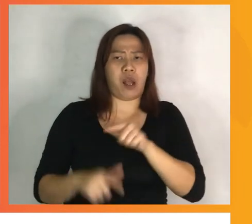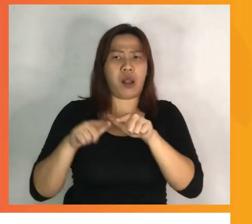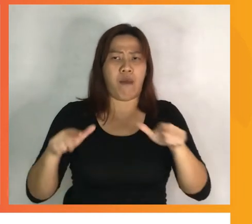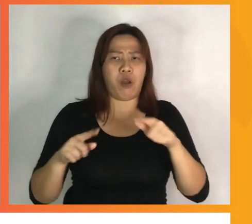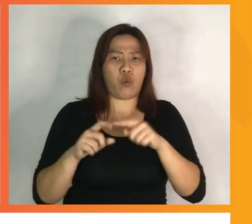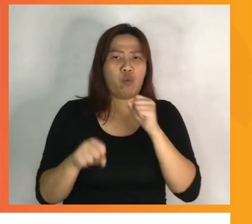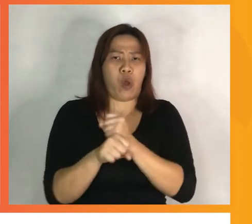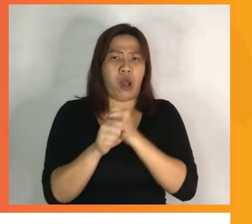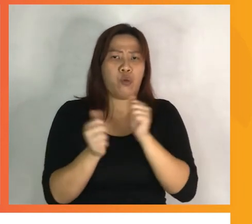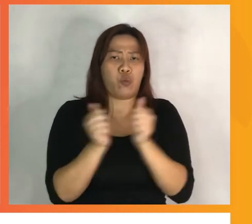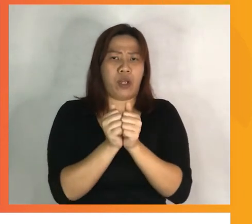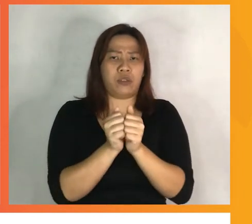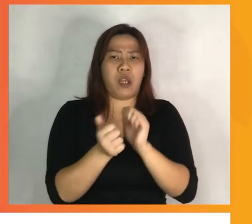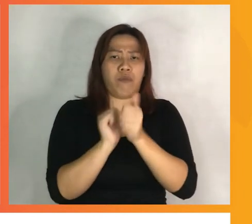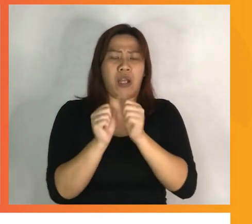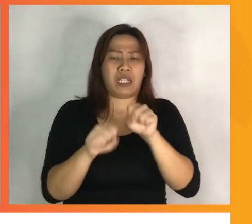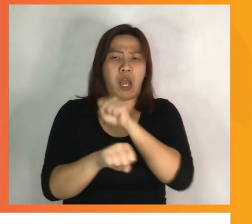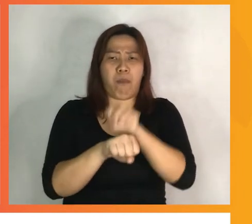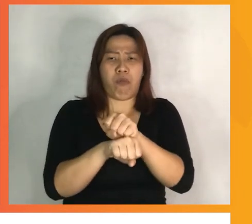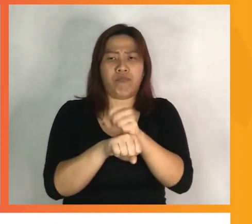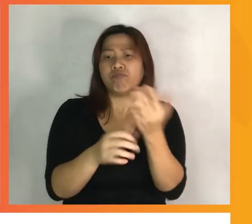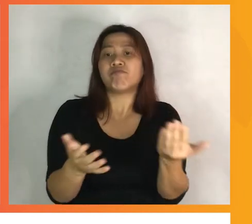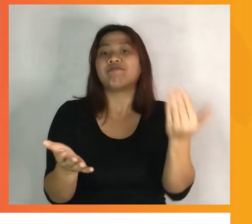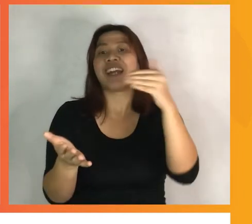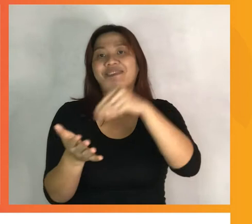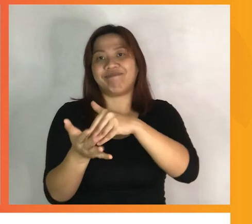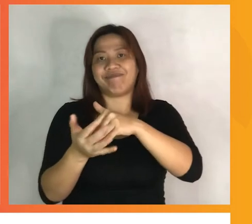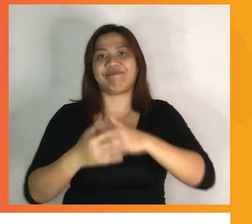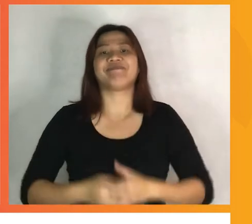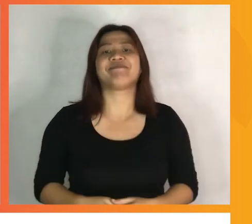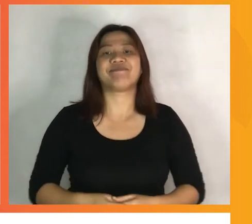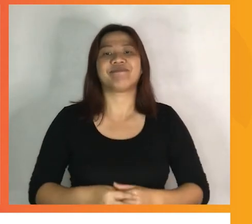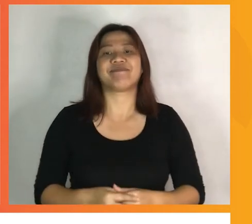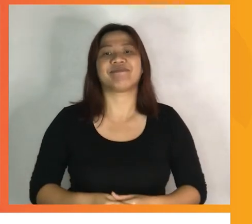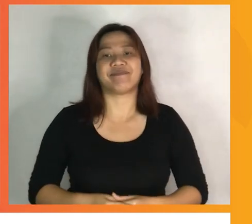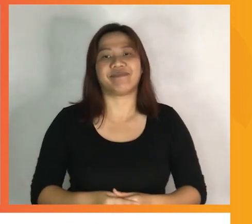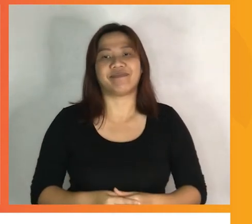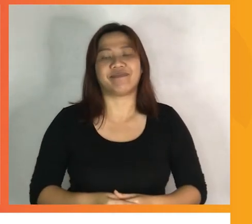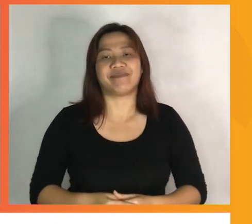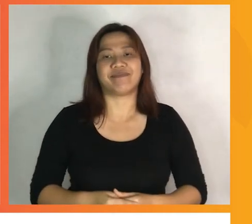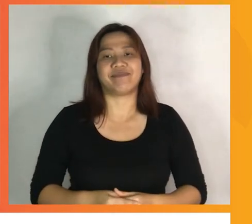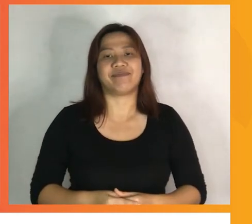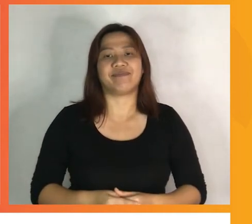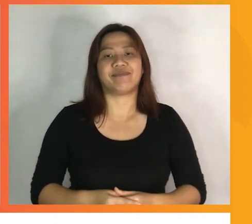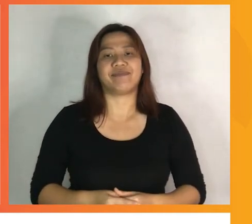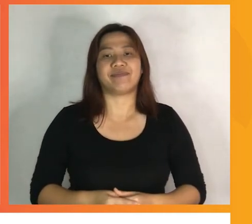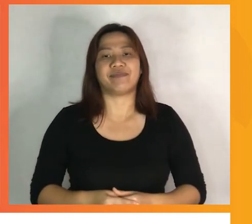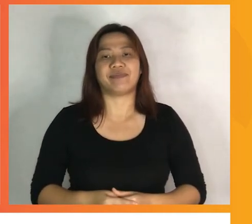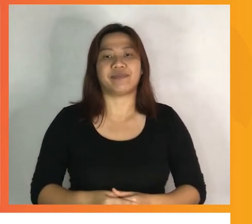me on a personal level to be working with Sport Singapore again.